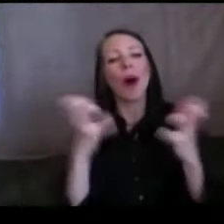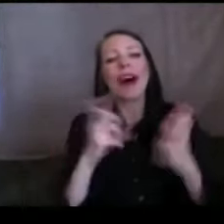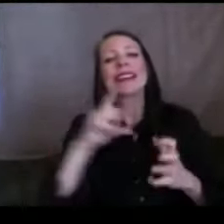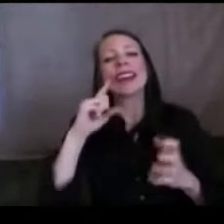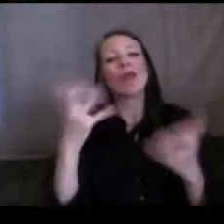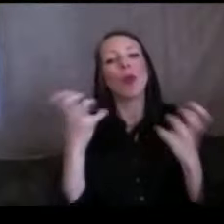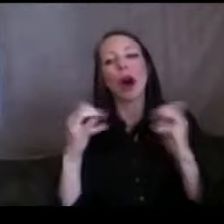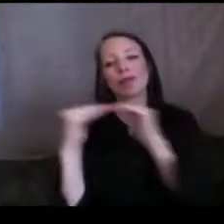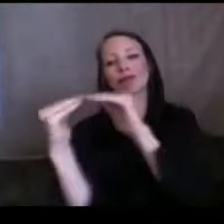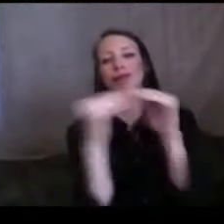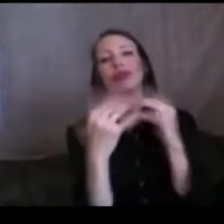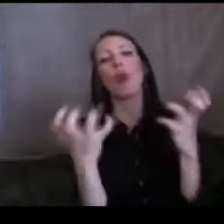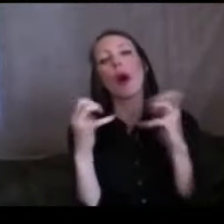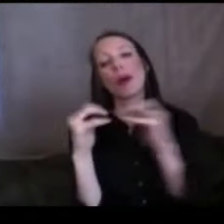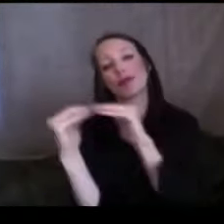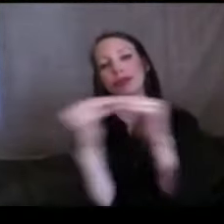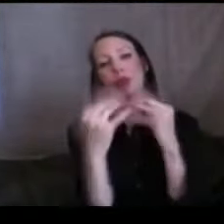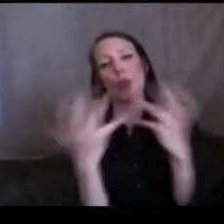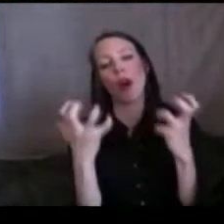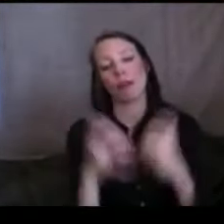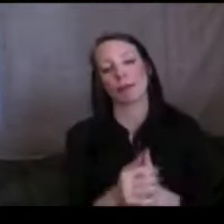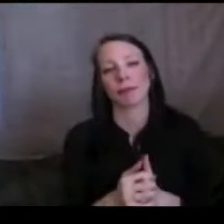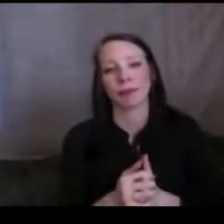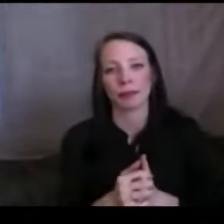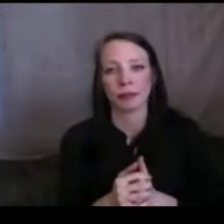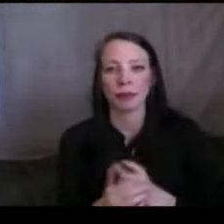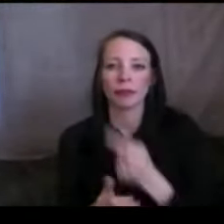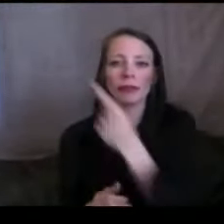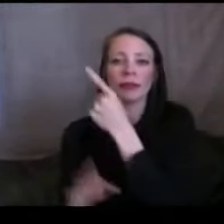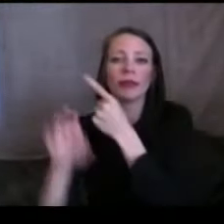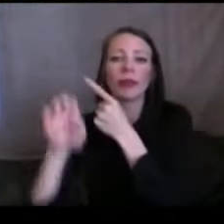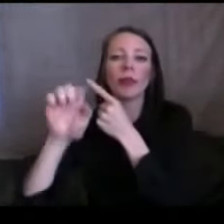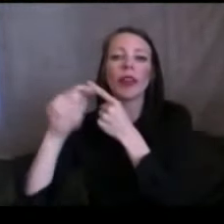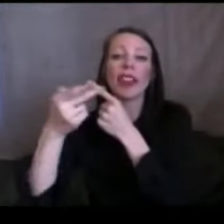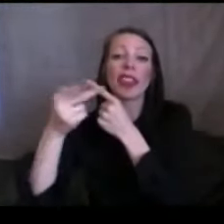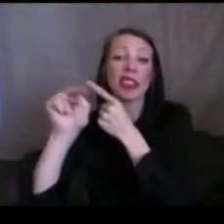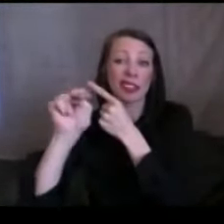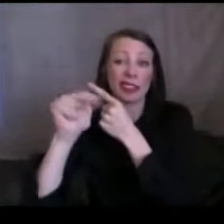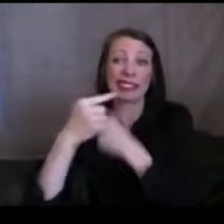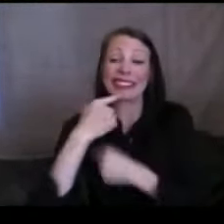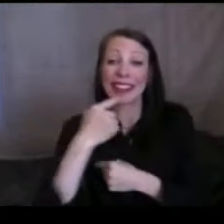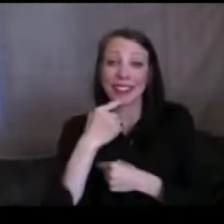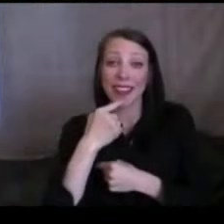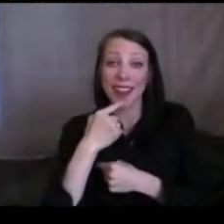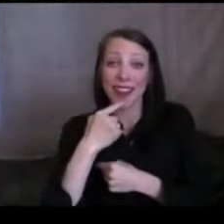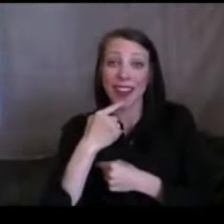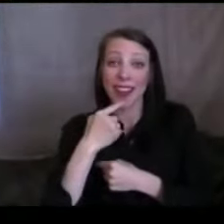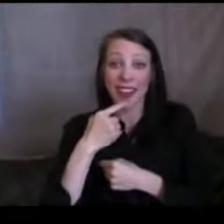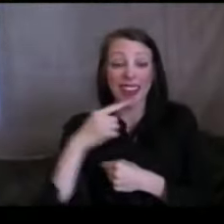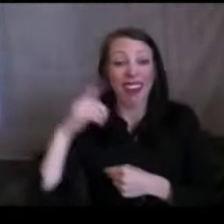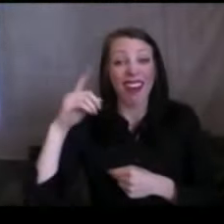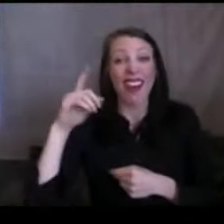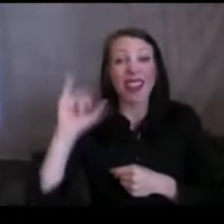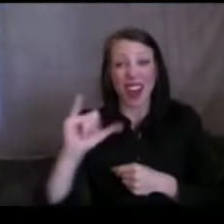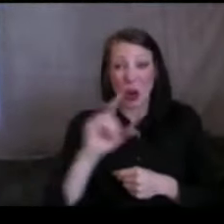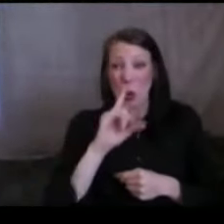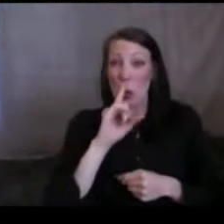Right. I think it's maybe one of my favorite parts of the film is the pride that's you